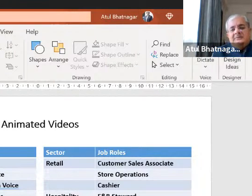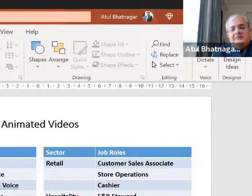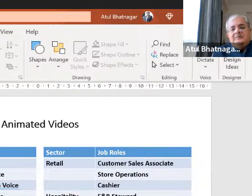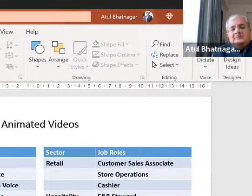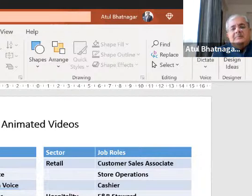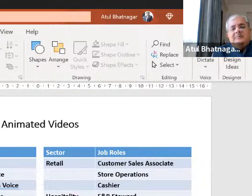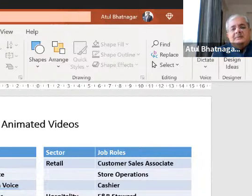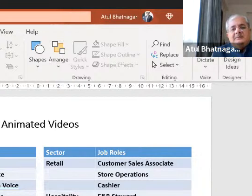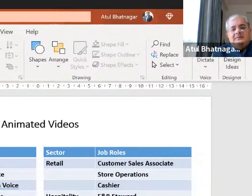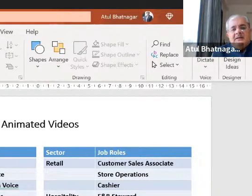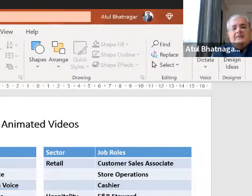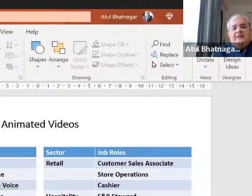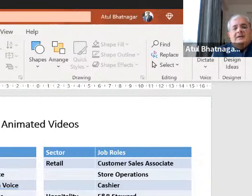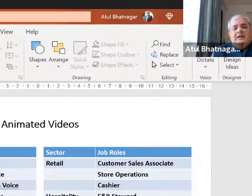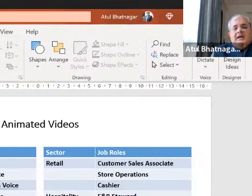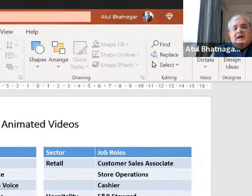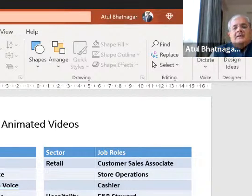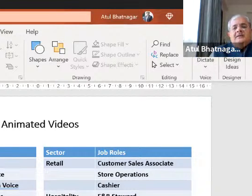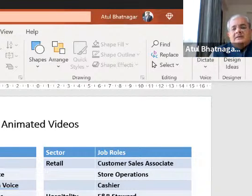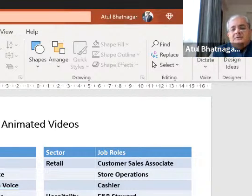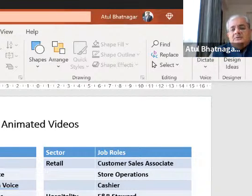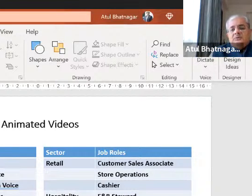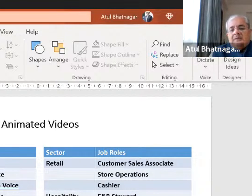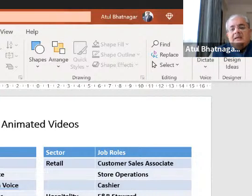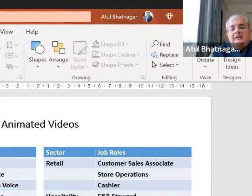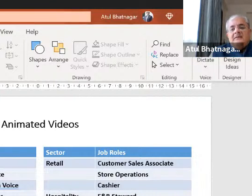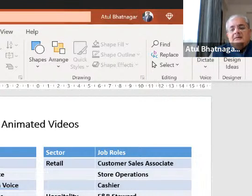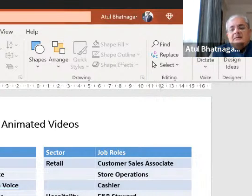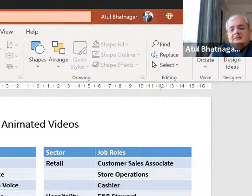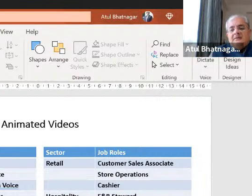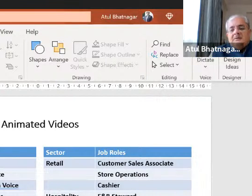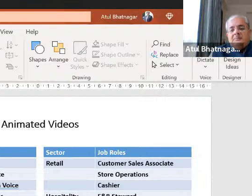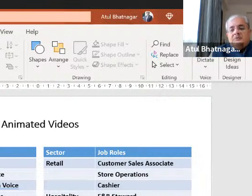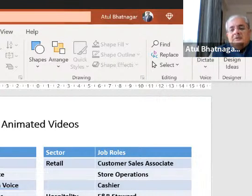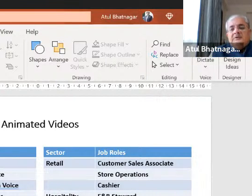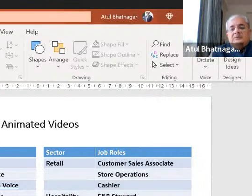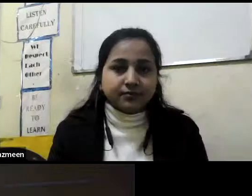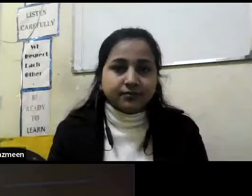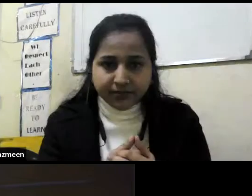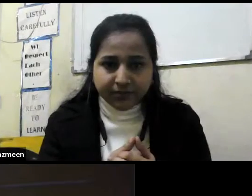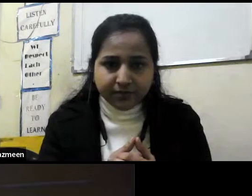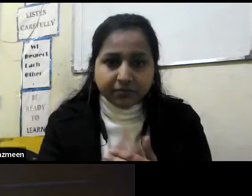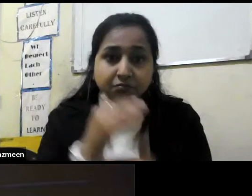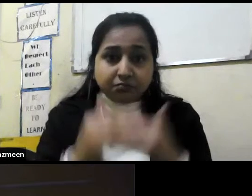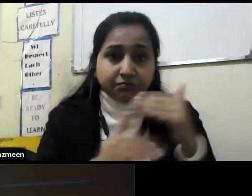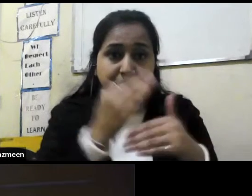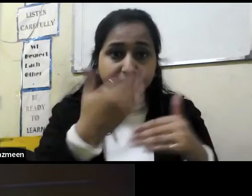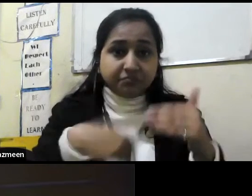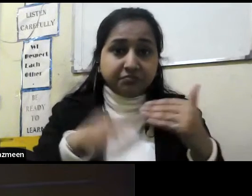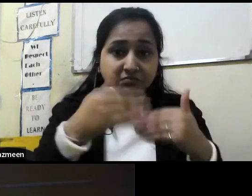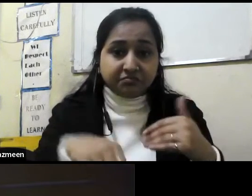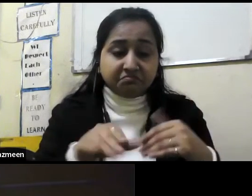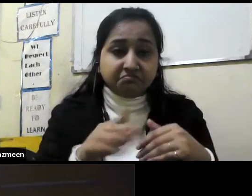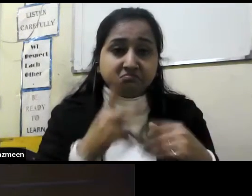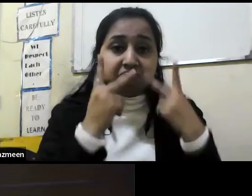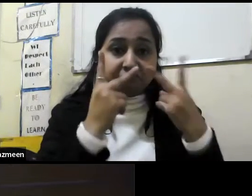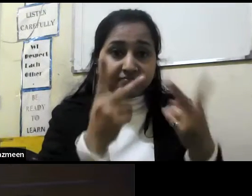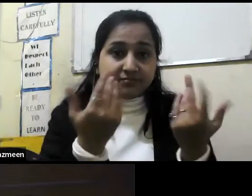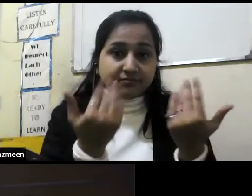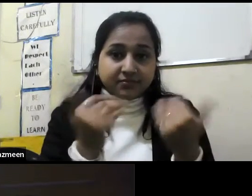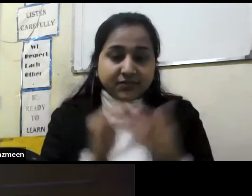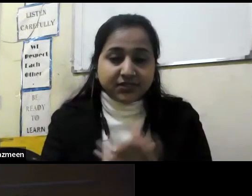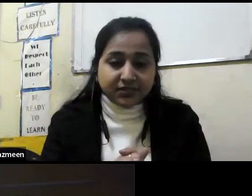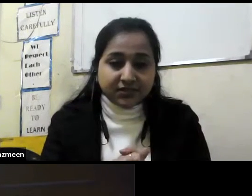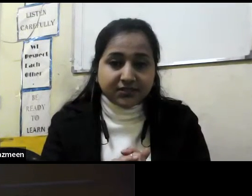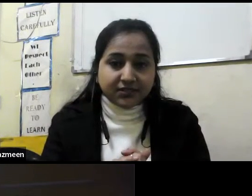of India it may be there, and you can then proceed to employ them accordingly. So now